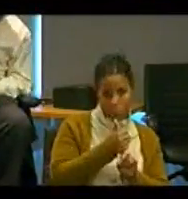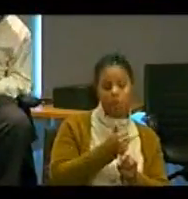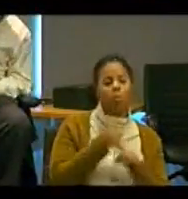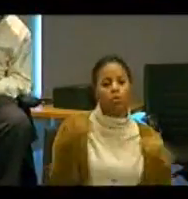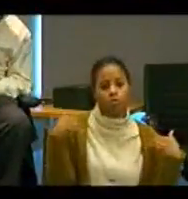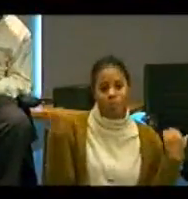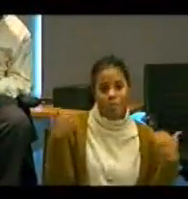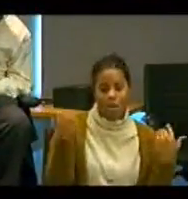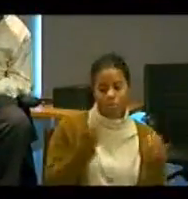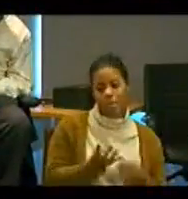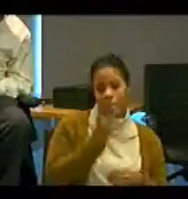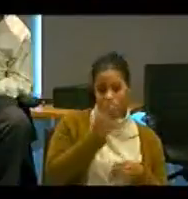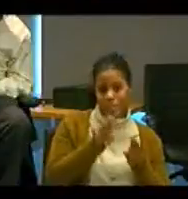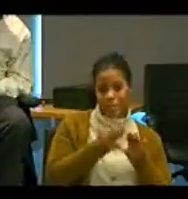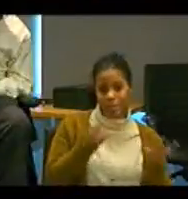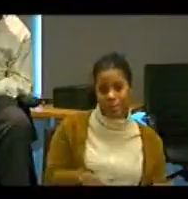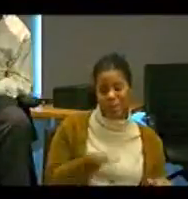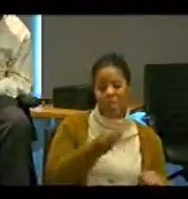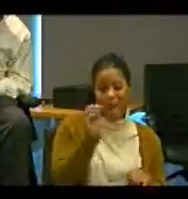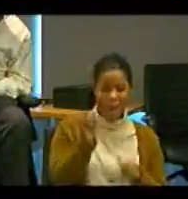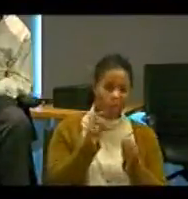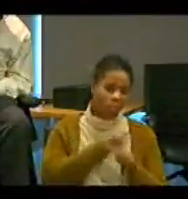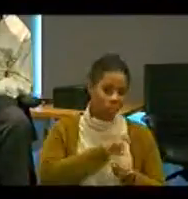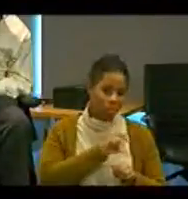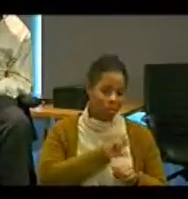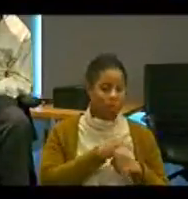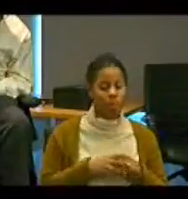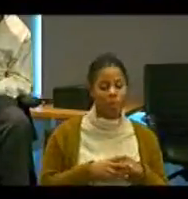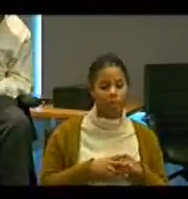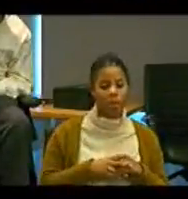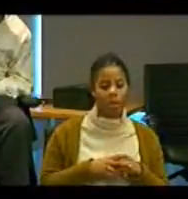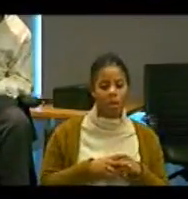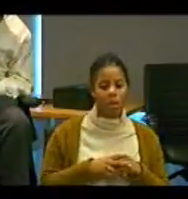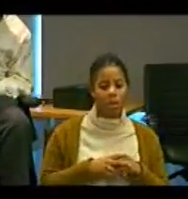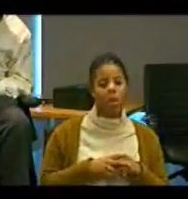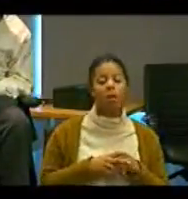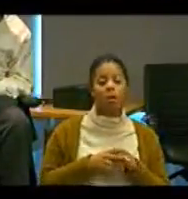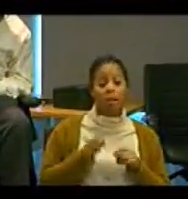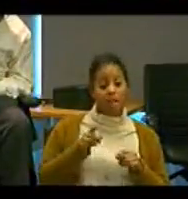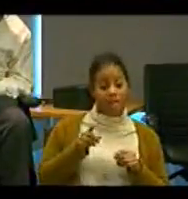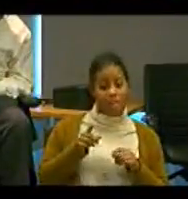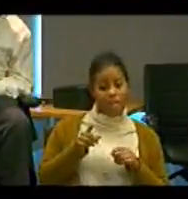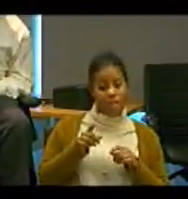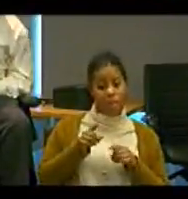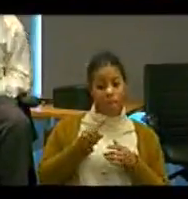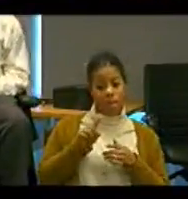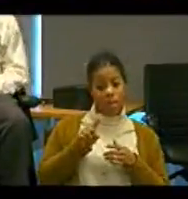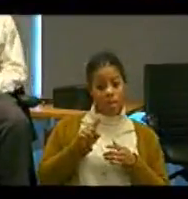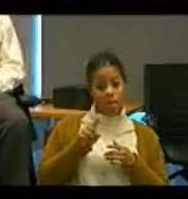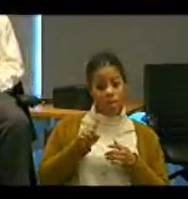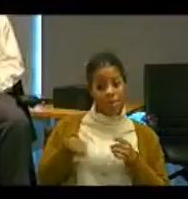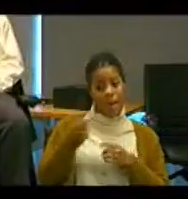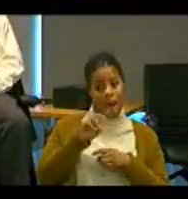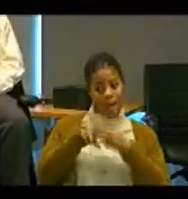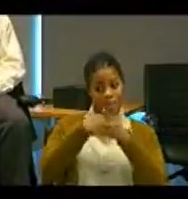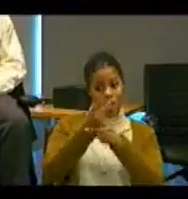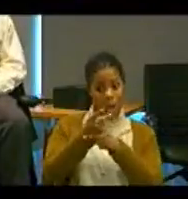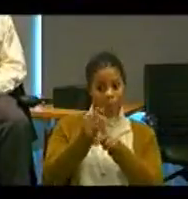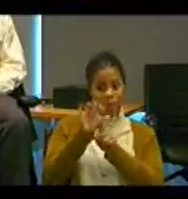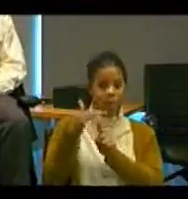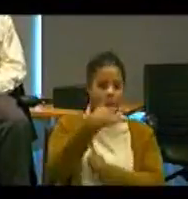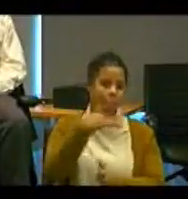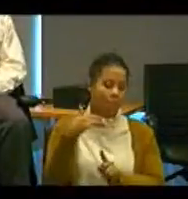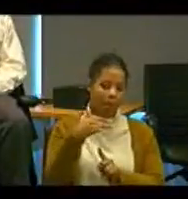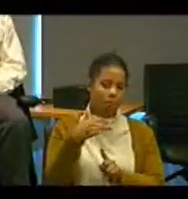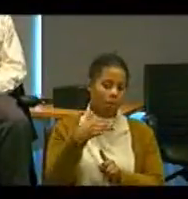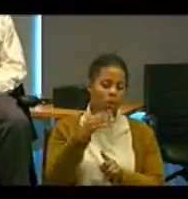system, institutions that have been documented to have a limited capacity to respond to survivors of sexual violence. School